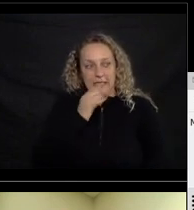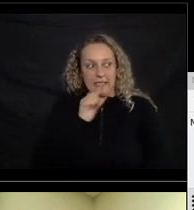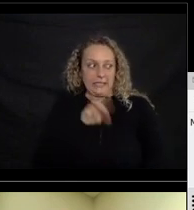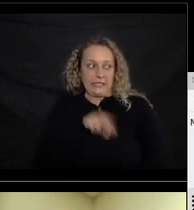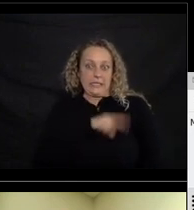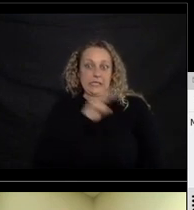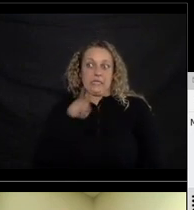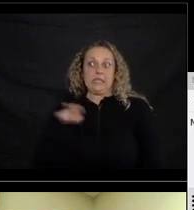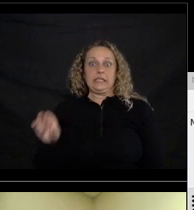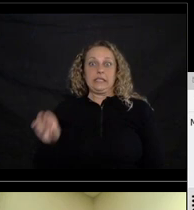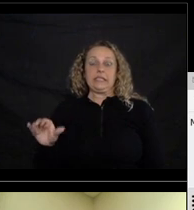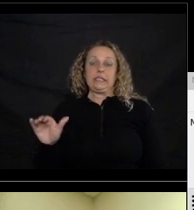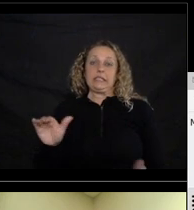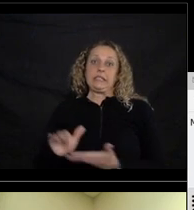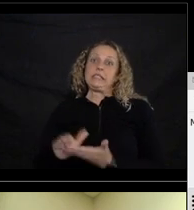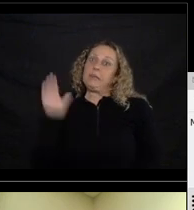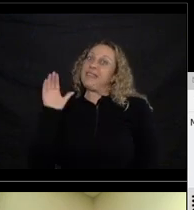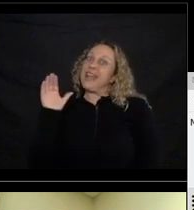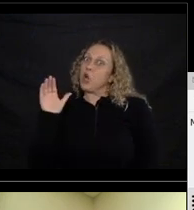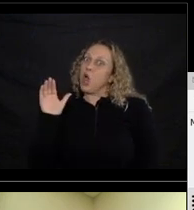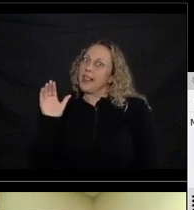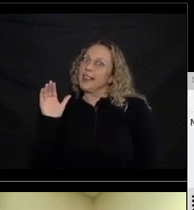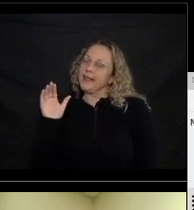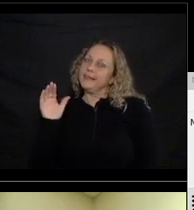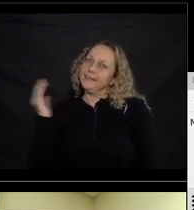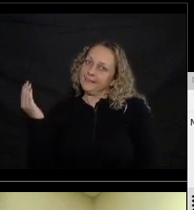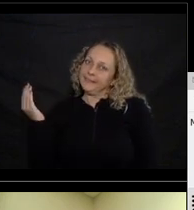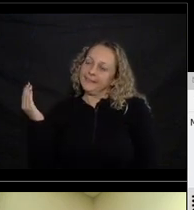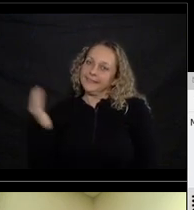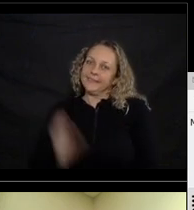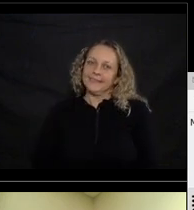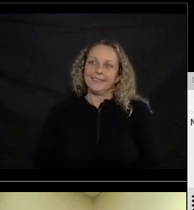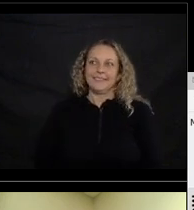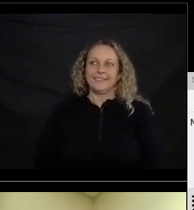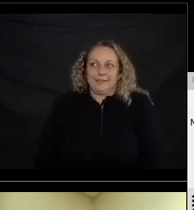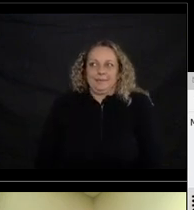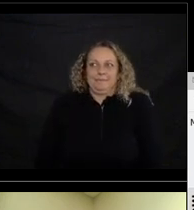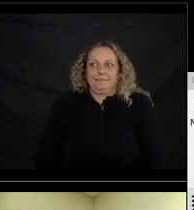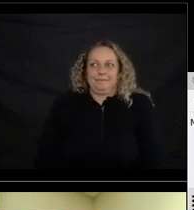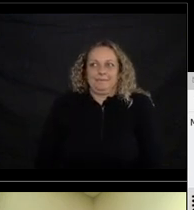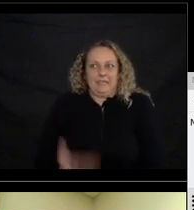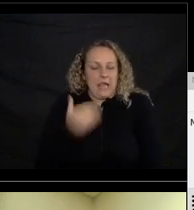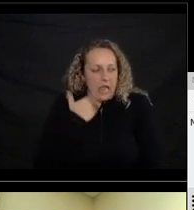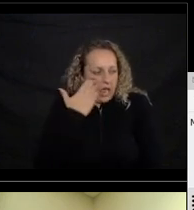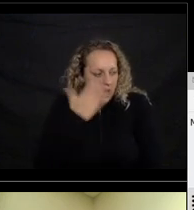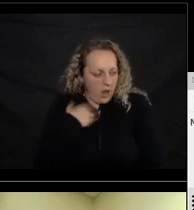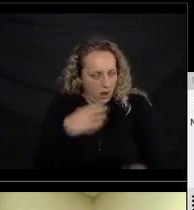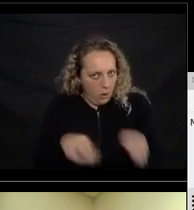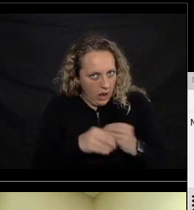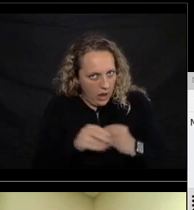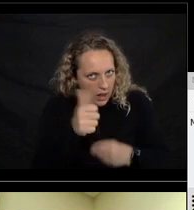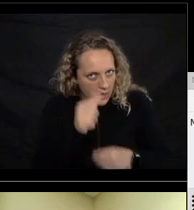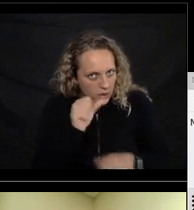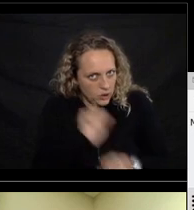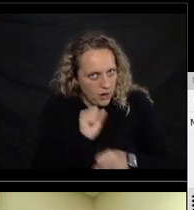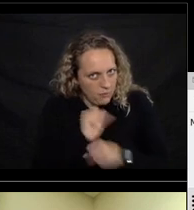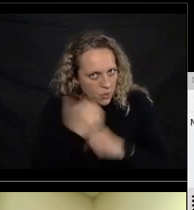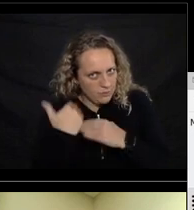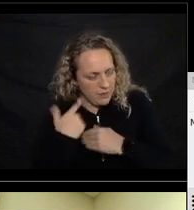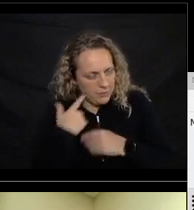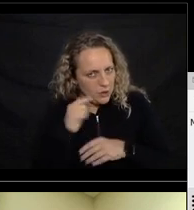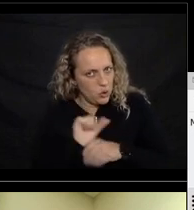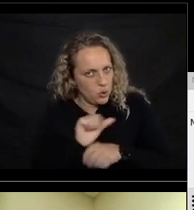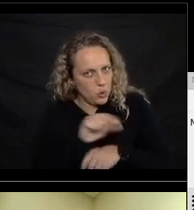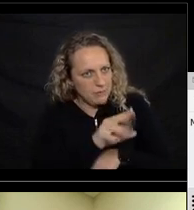oh, it's substantial. Yeah. A little bit. I didn't know so, we were adding another job responsibility to your duties,